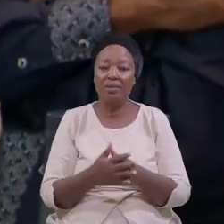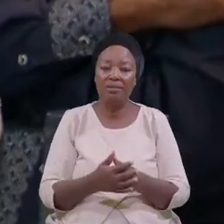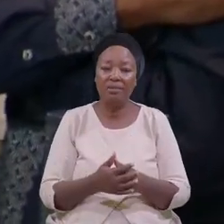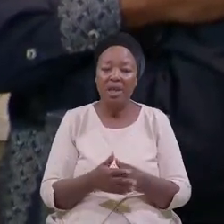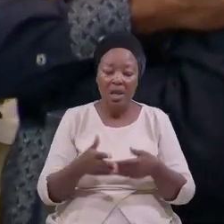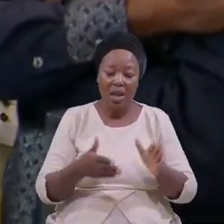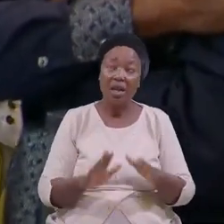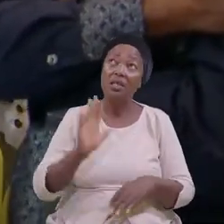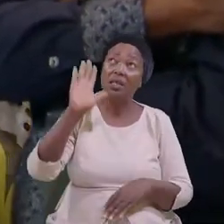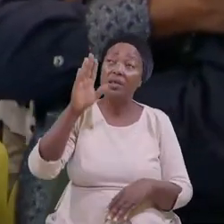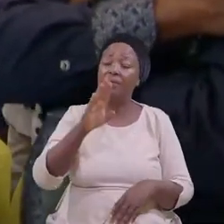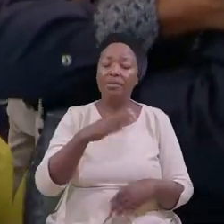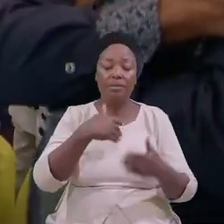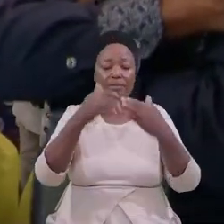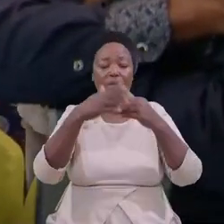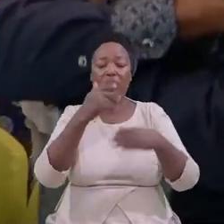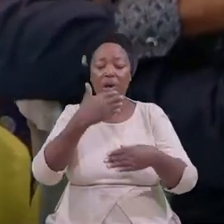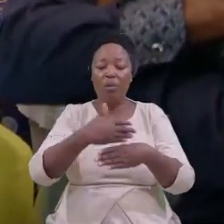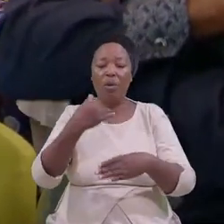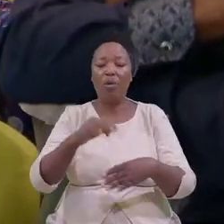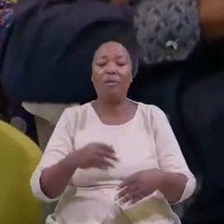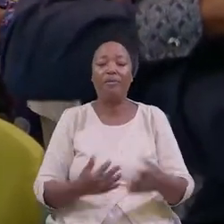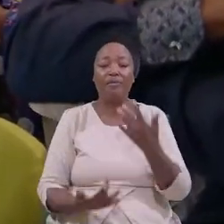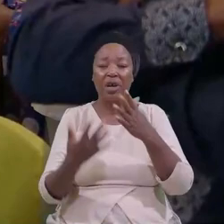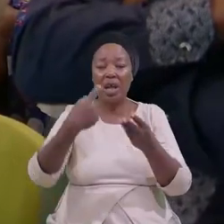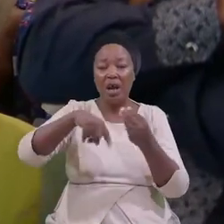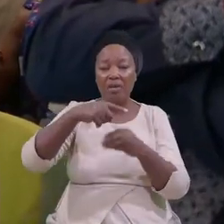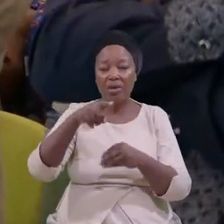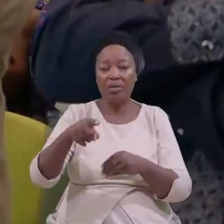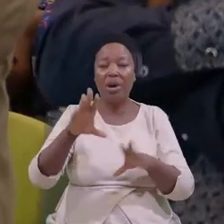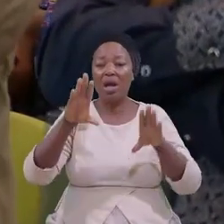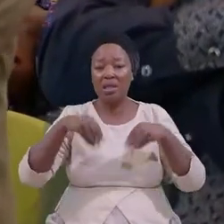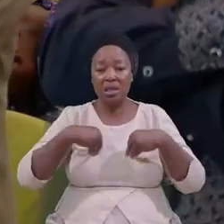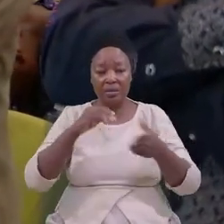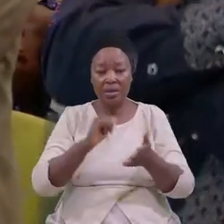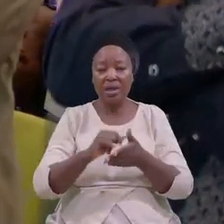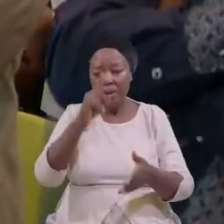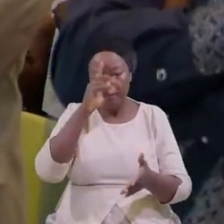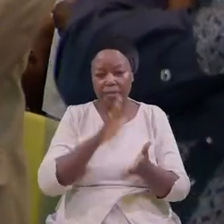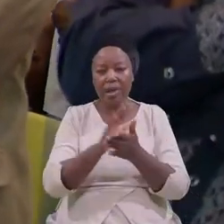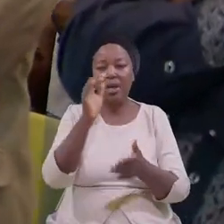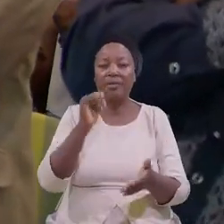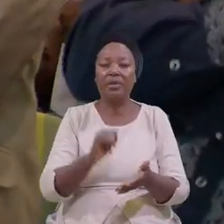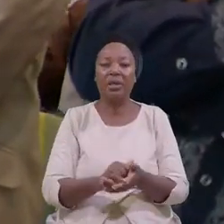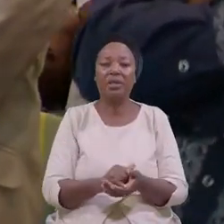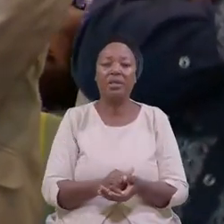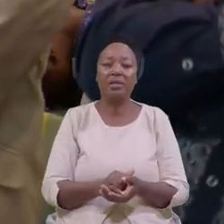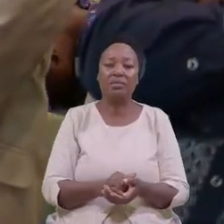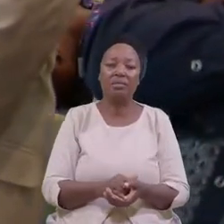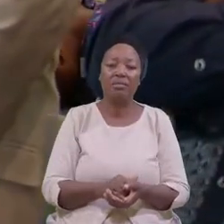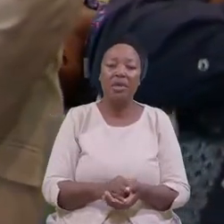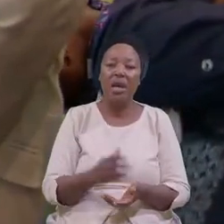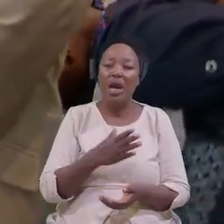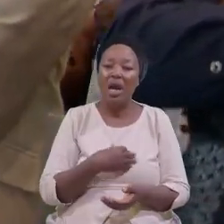Let him be a wall of fire around you. Accept that. Believe that.